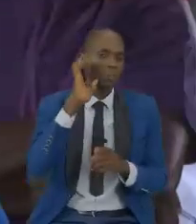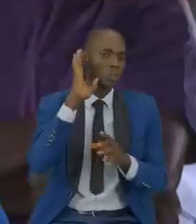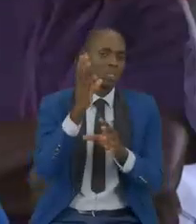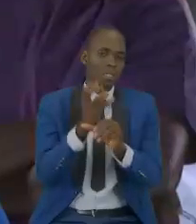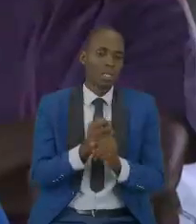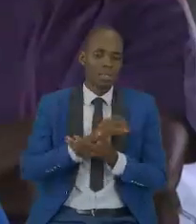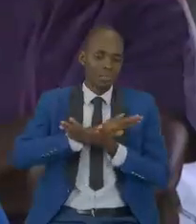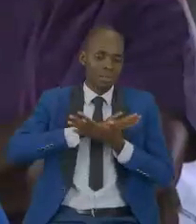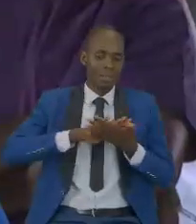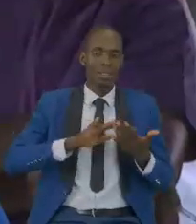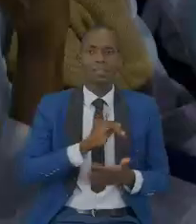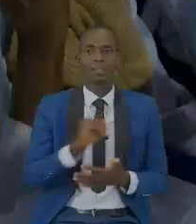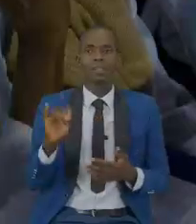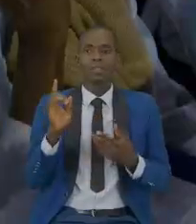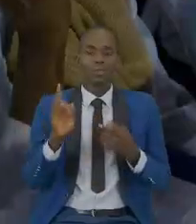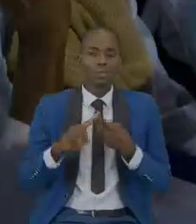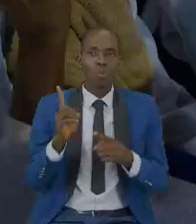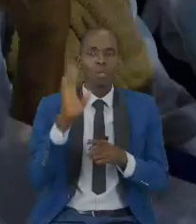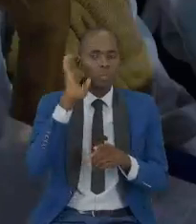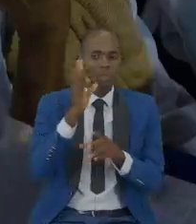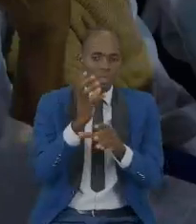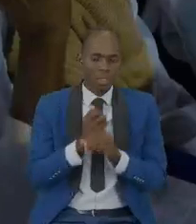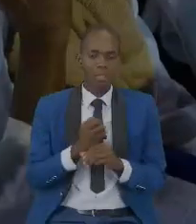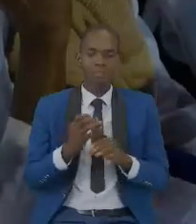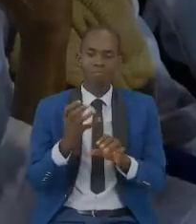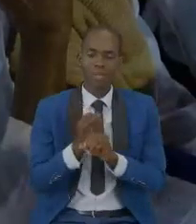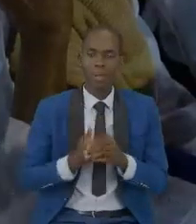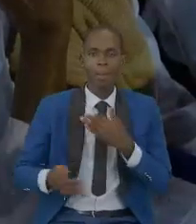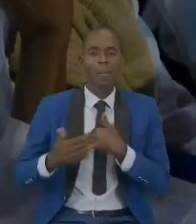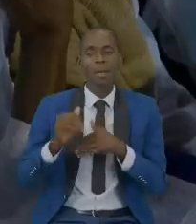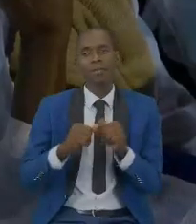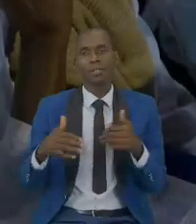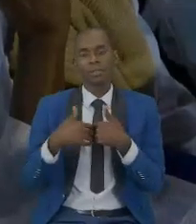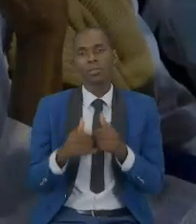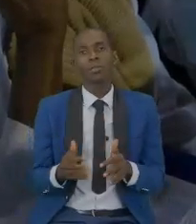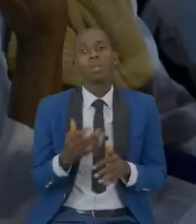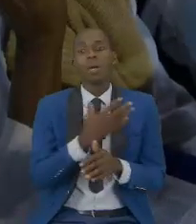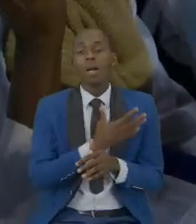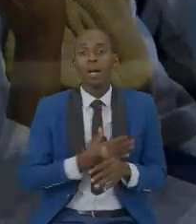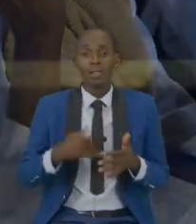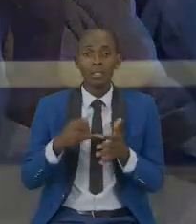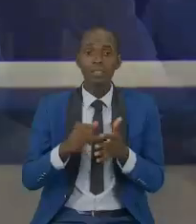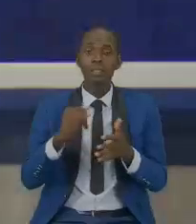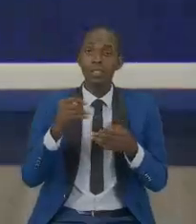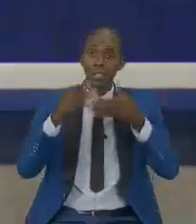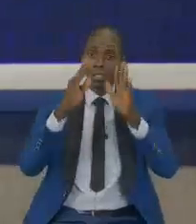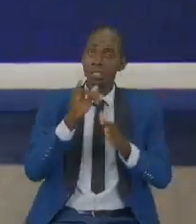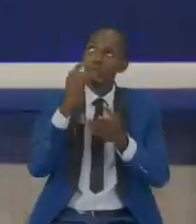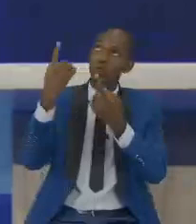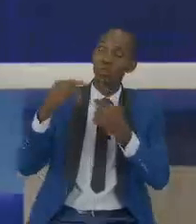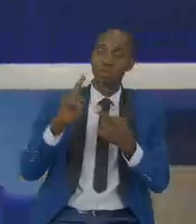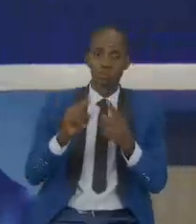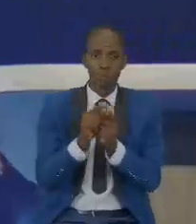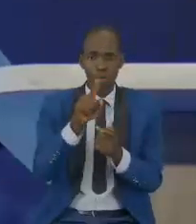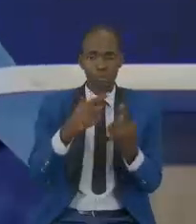the source of recovery. The guiding light is coming to you tonight, and it will guide you to that